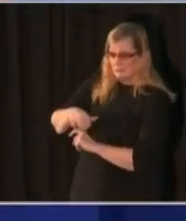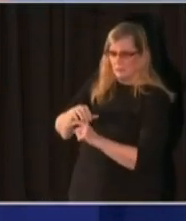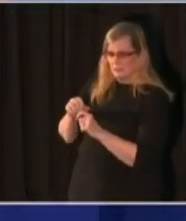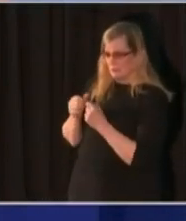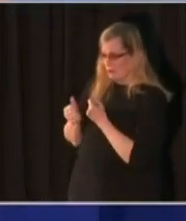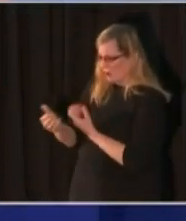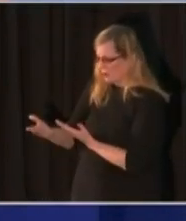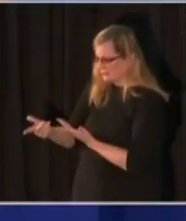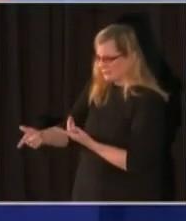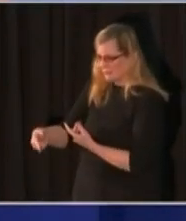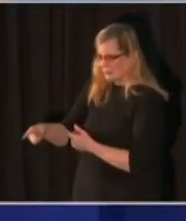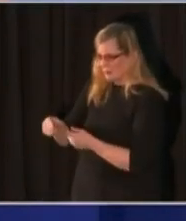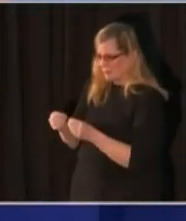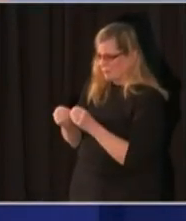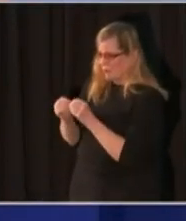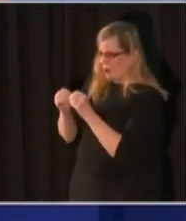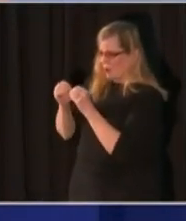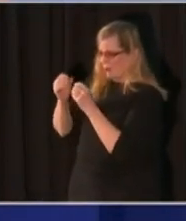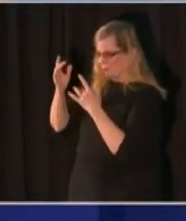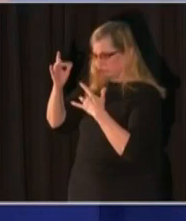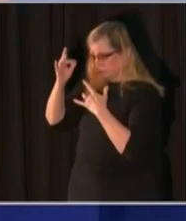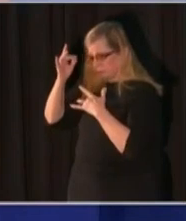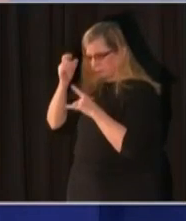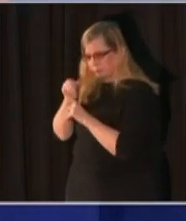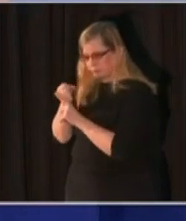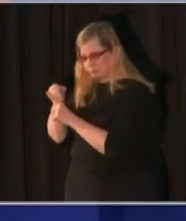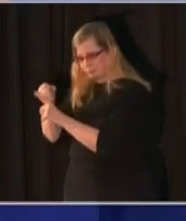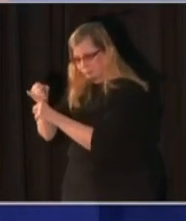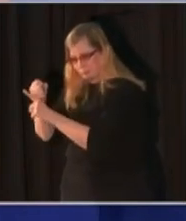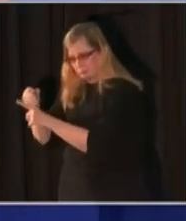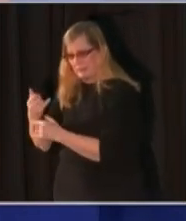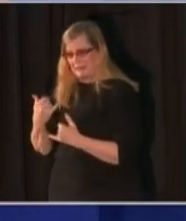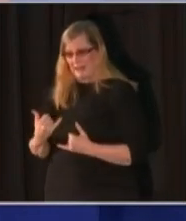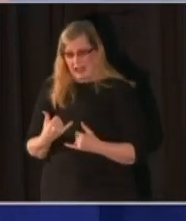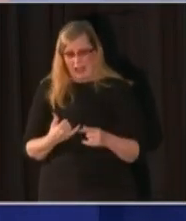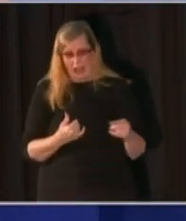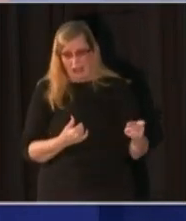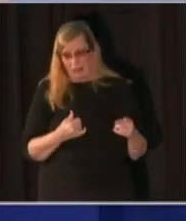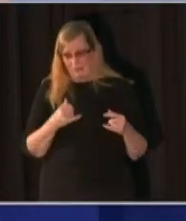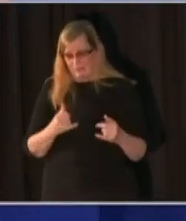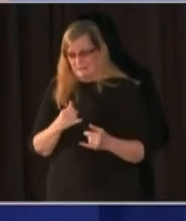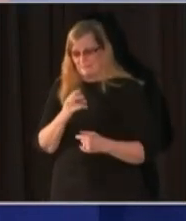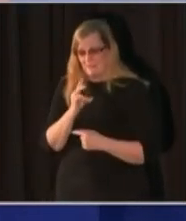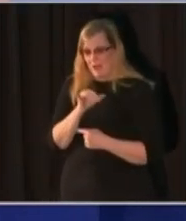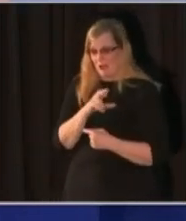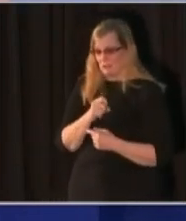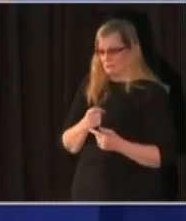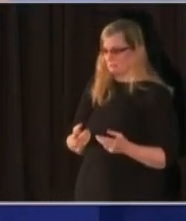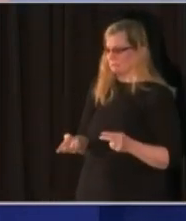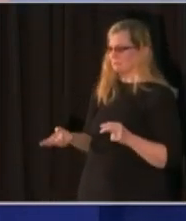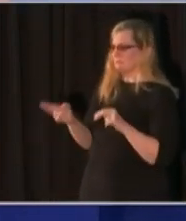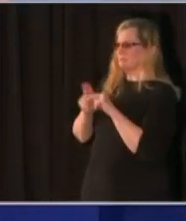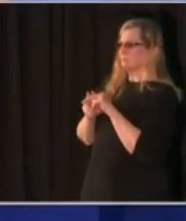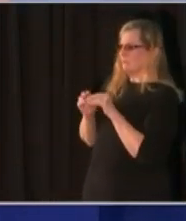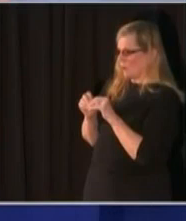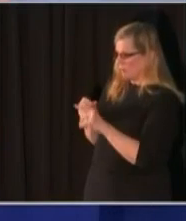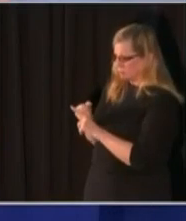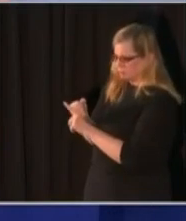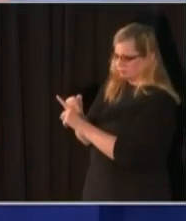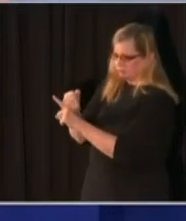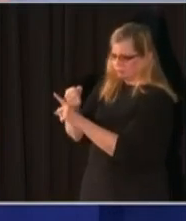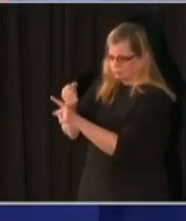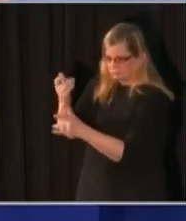of underlying conditions that this virus is attacking. So I think that the larger question and the most